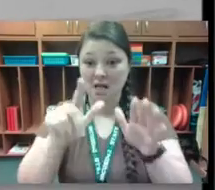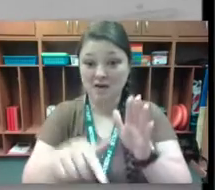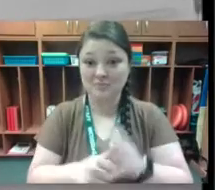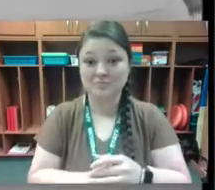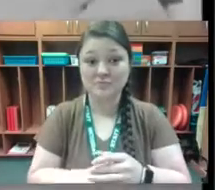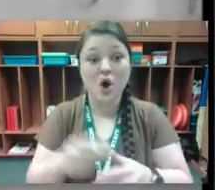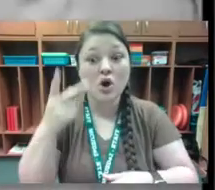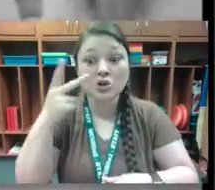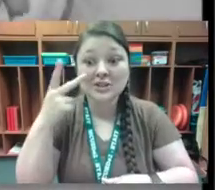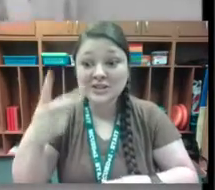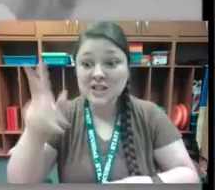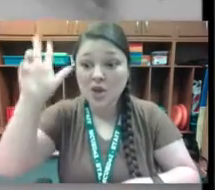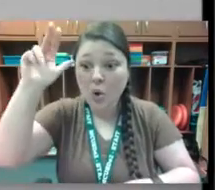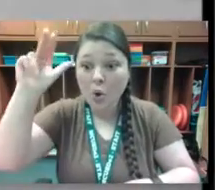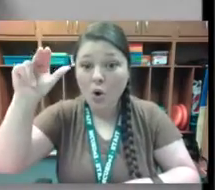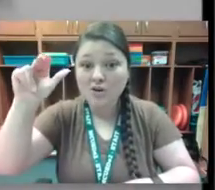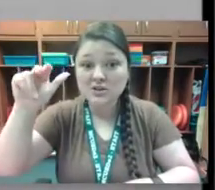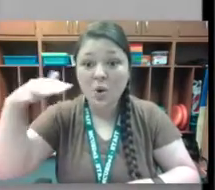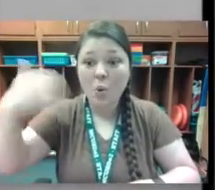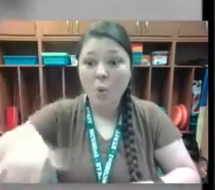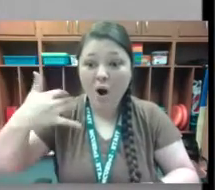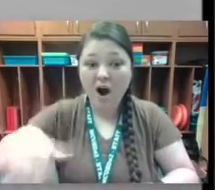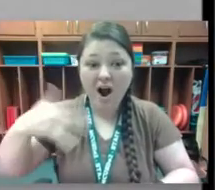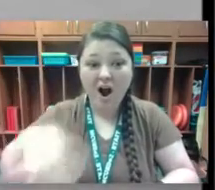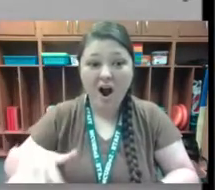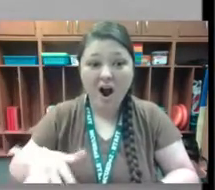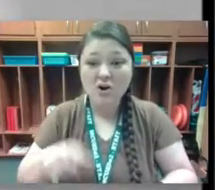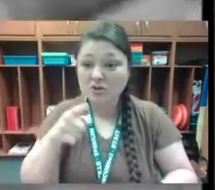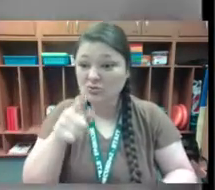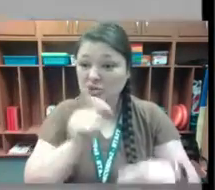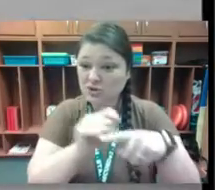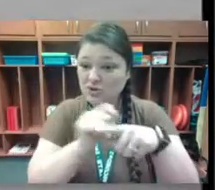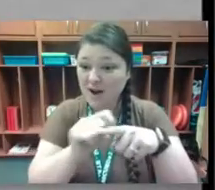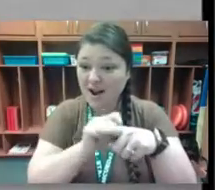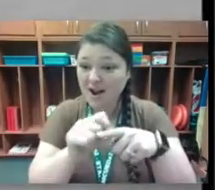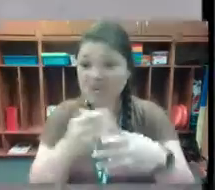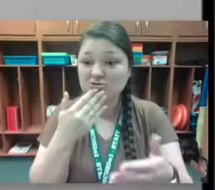Wow, look what this horse was trained to do using positive reinforcement.